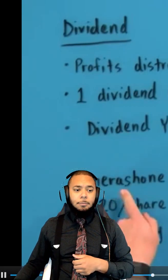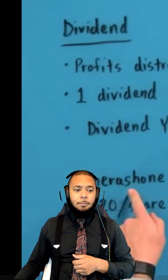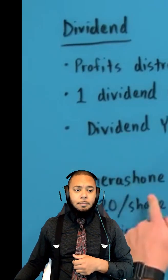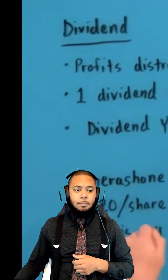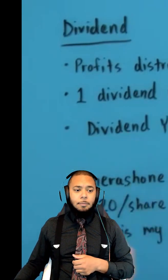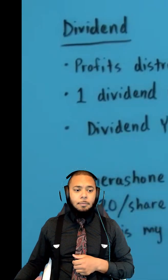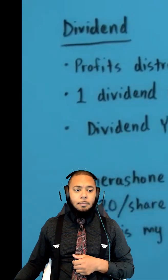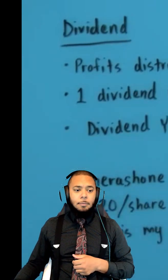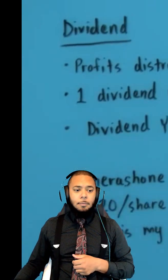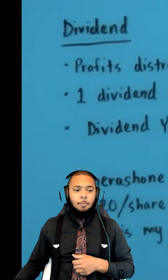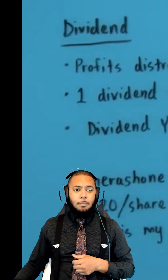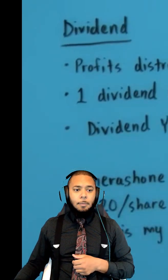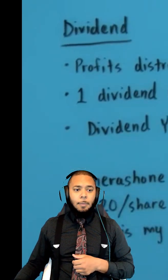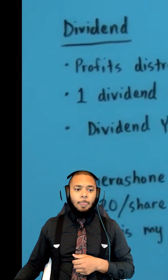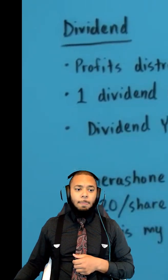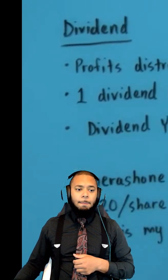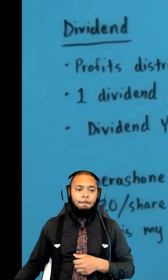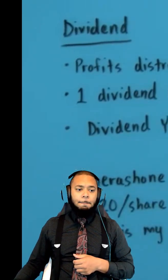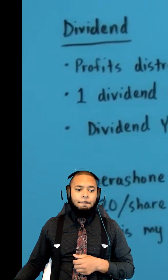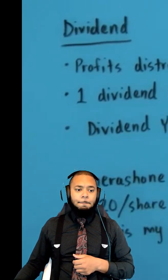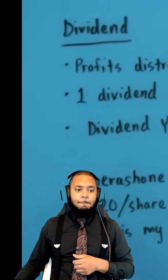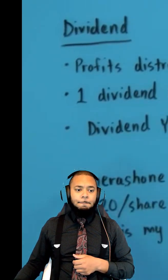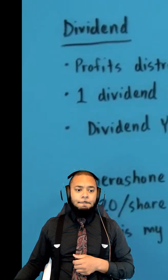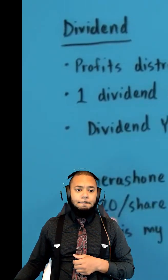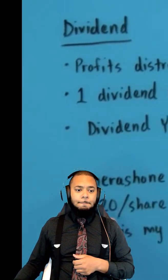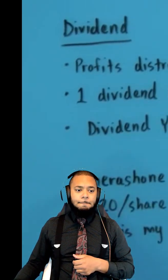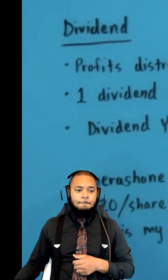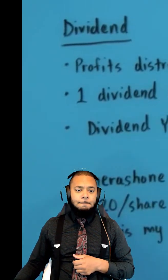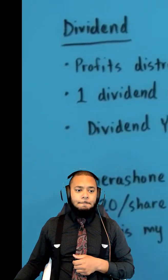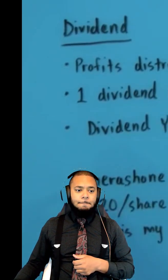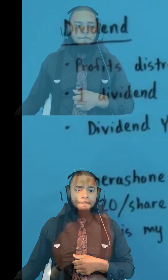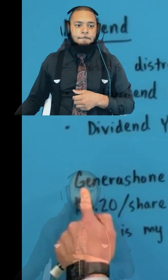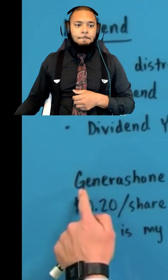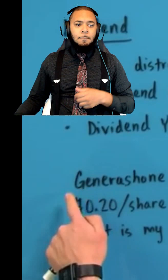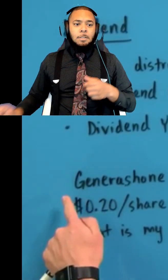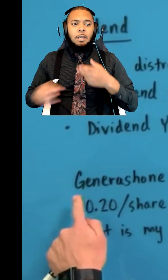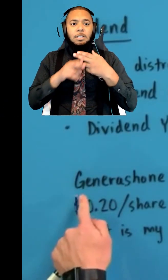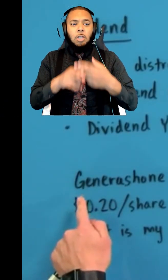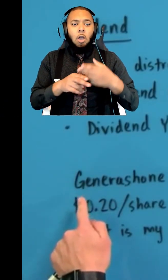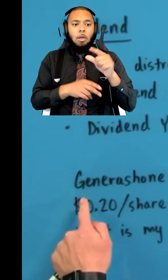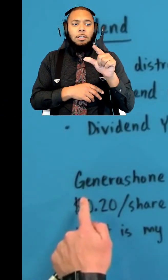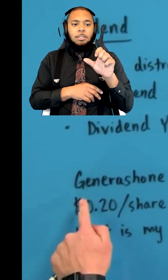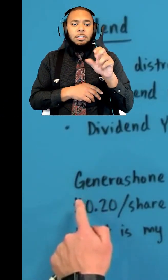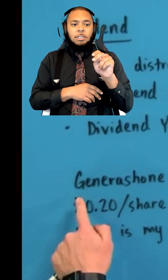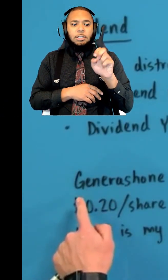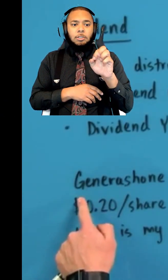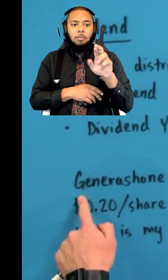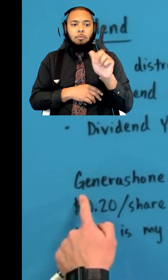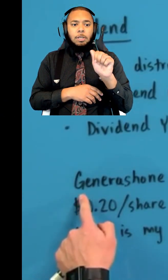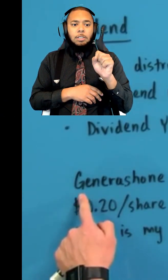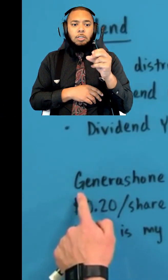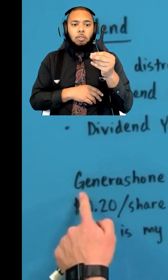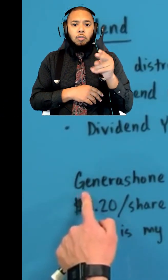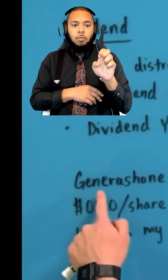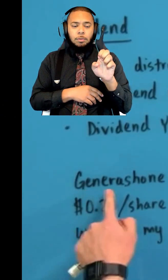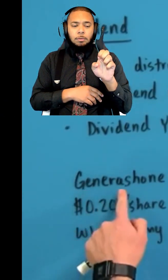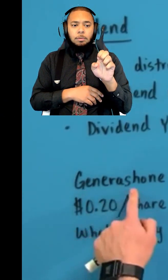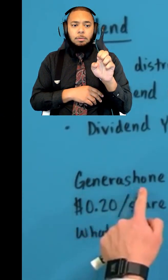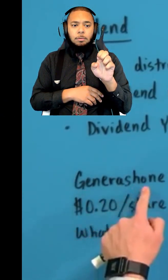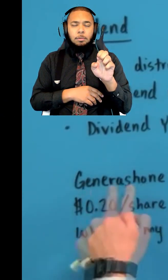called Generation. It's a social media company for all generations, so they're